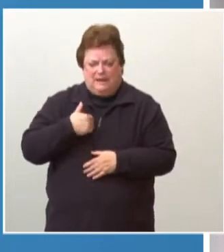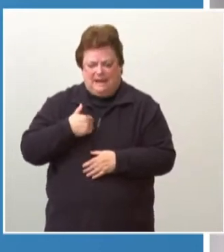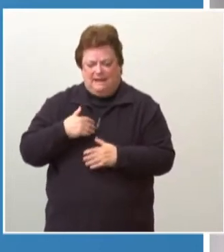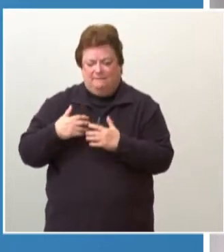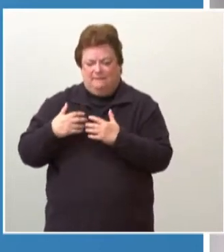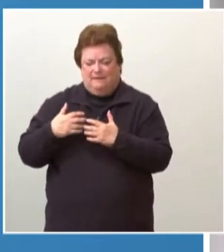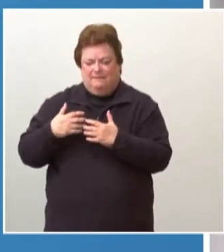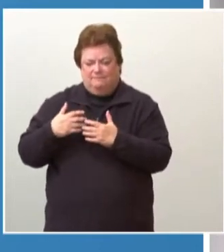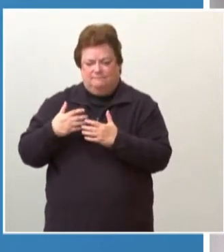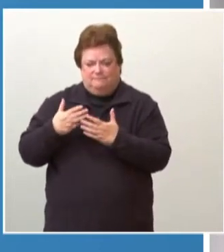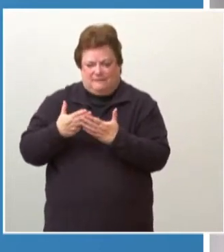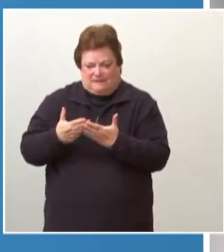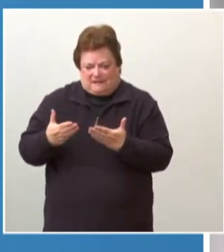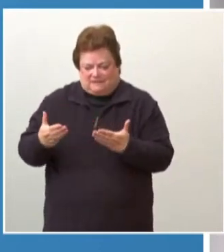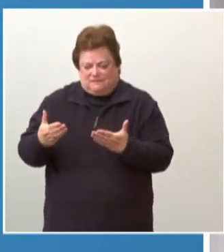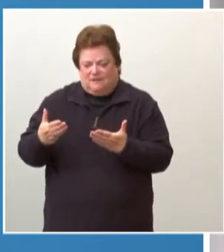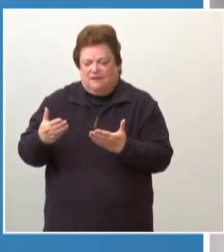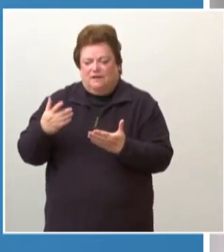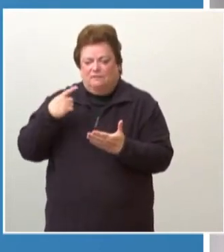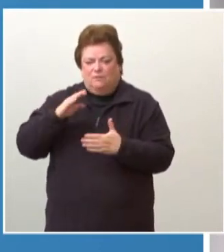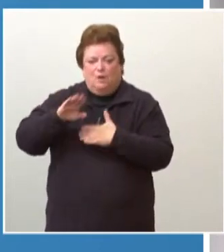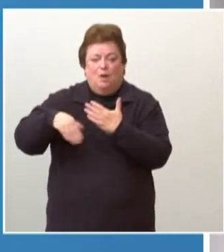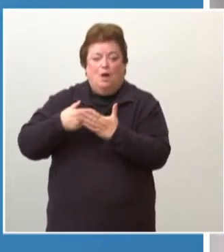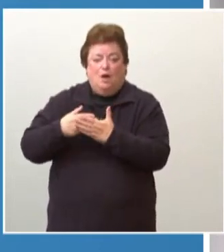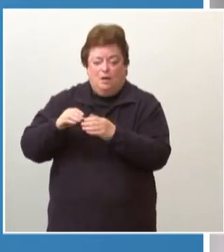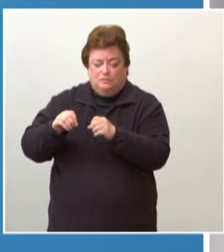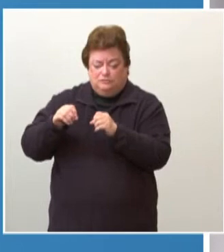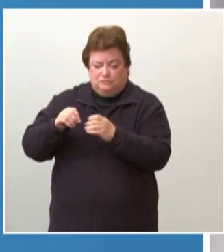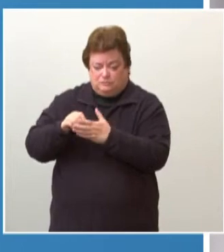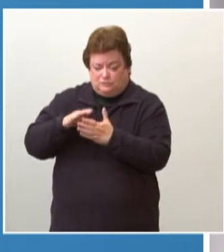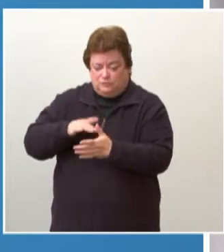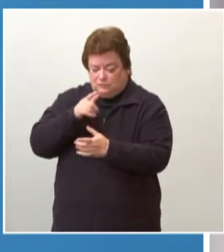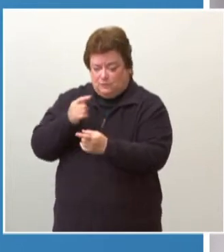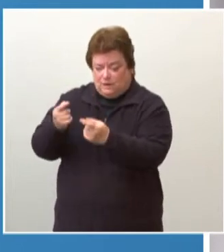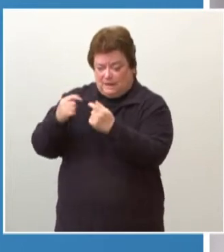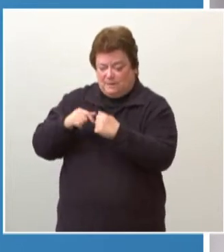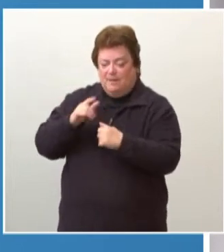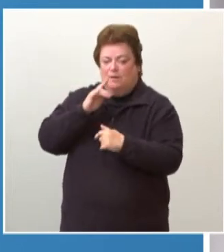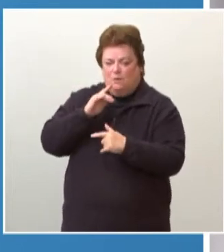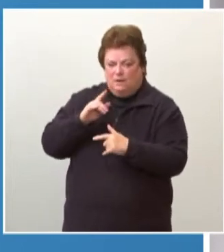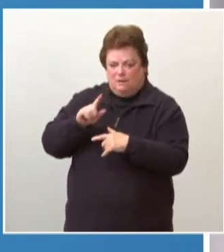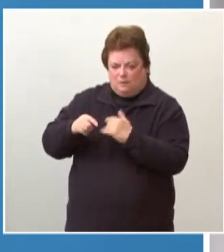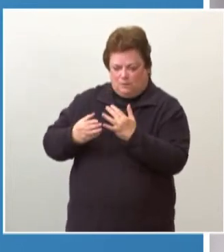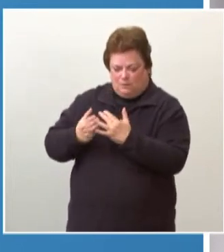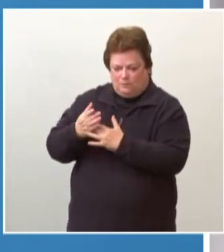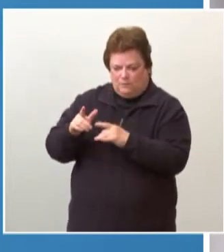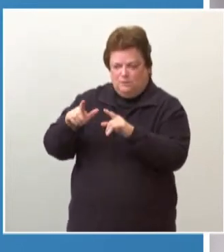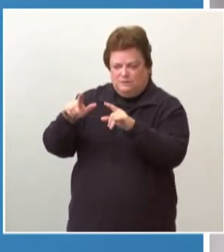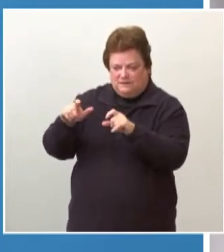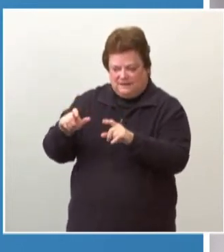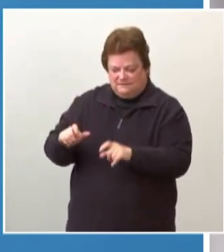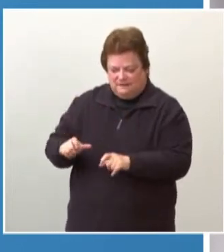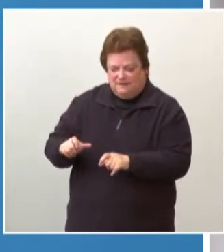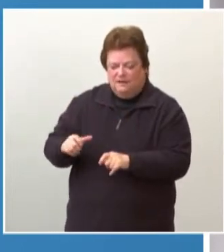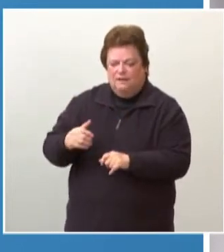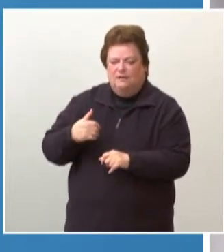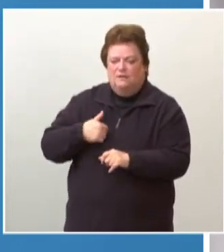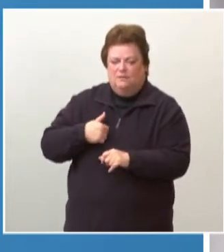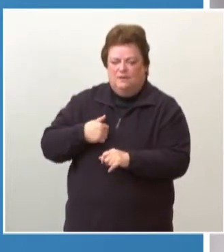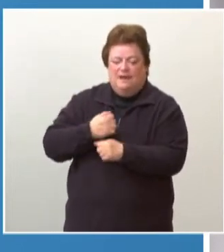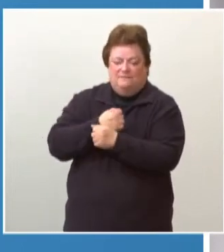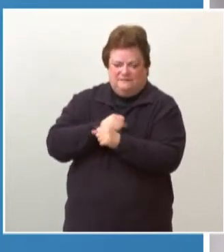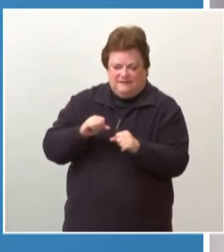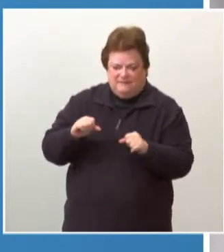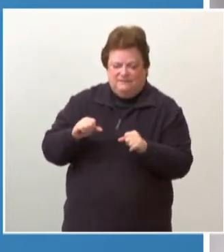in place. All students returning will be tested next week. We have precaution and safety measures